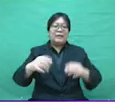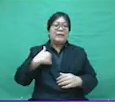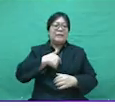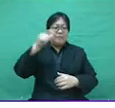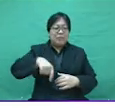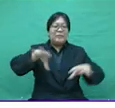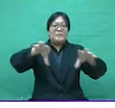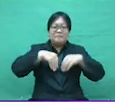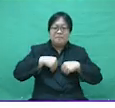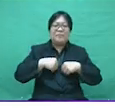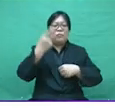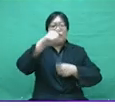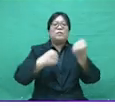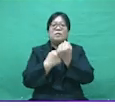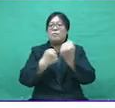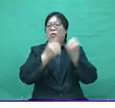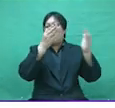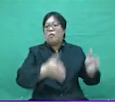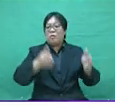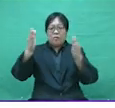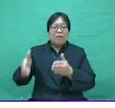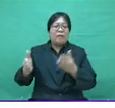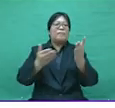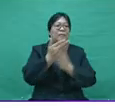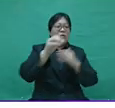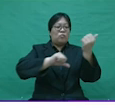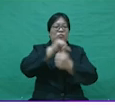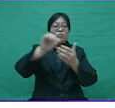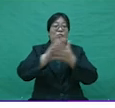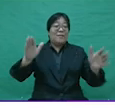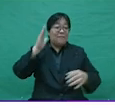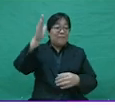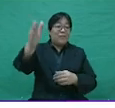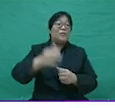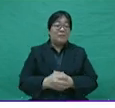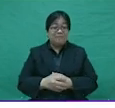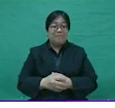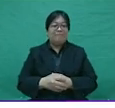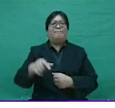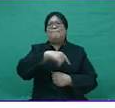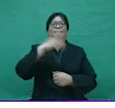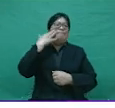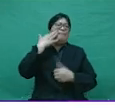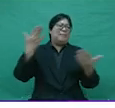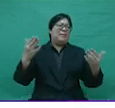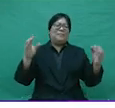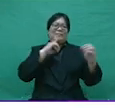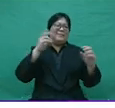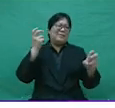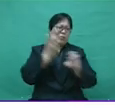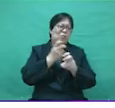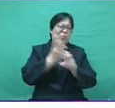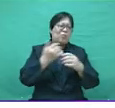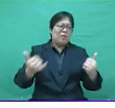that we have taken to support the people via the social security in the future. We all know that there is